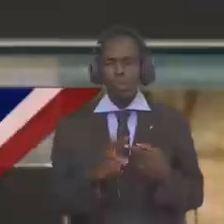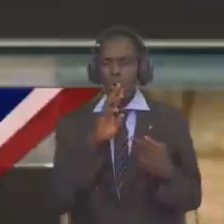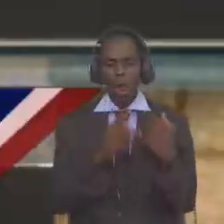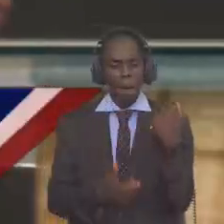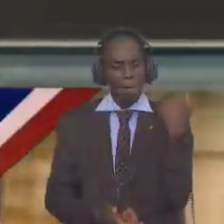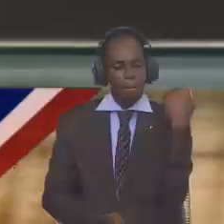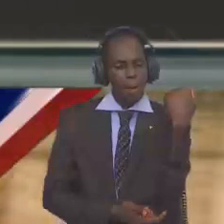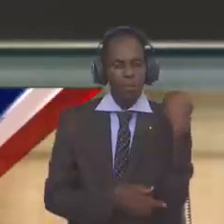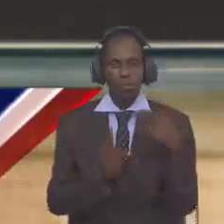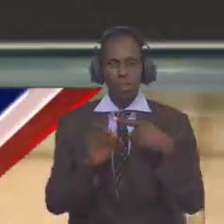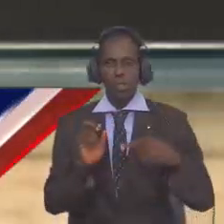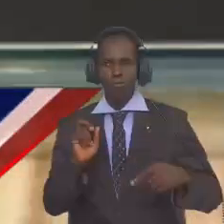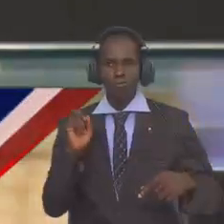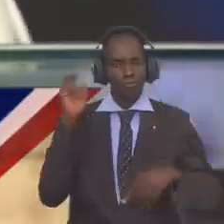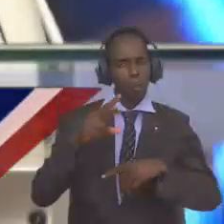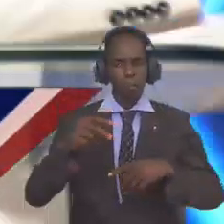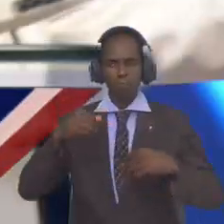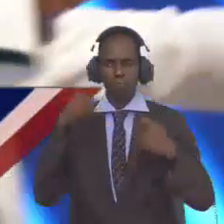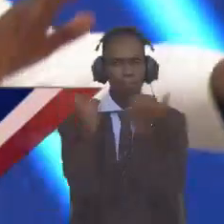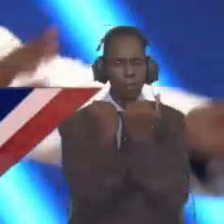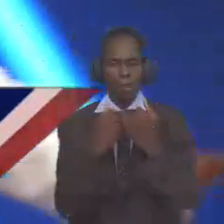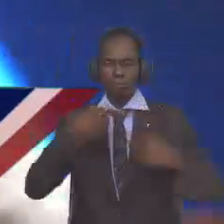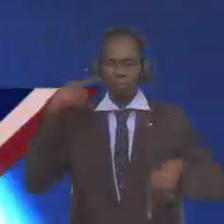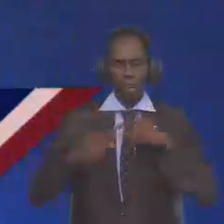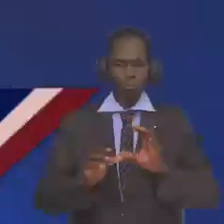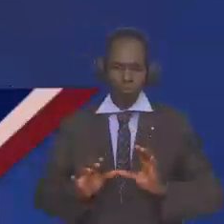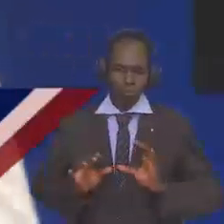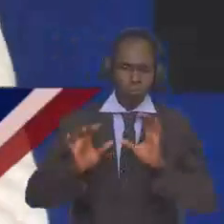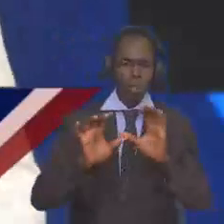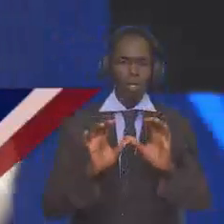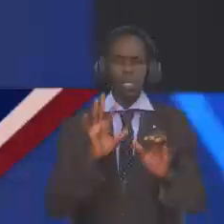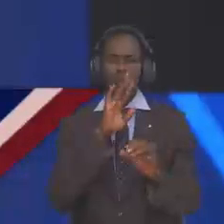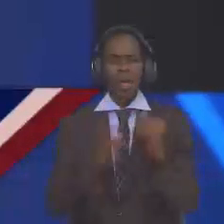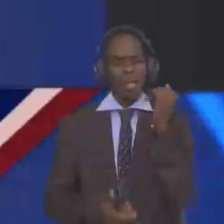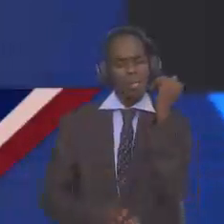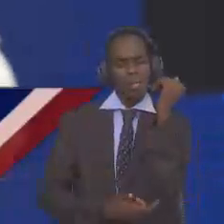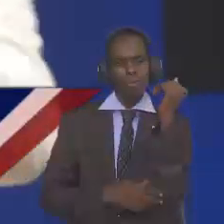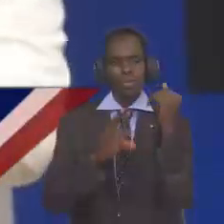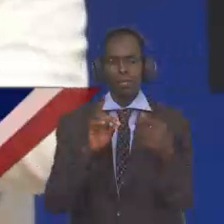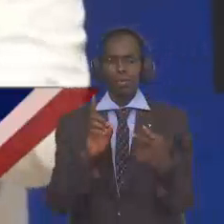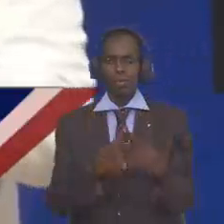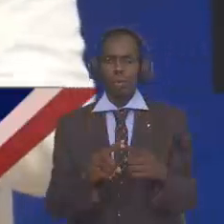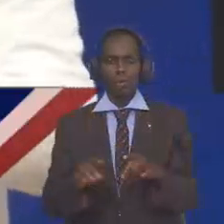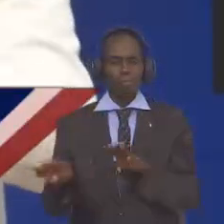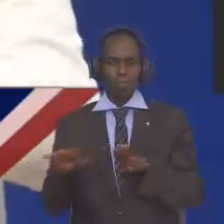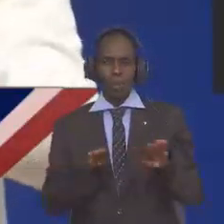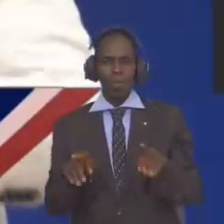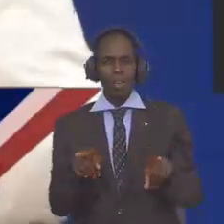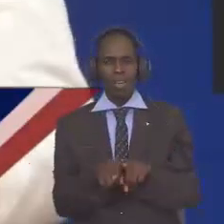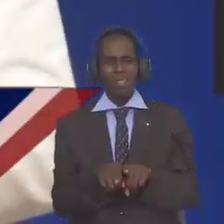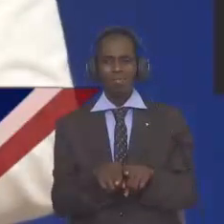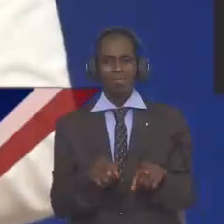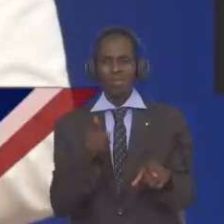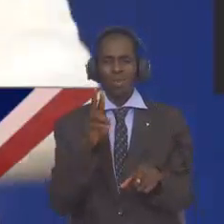to jump on them and beat them and push them away, and you are tempted to act like you are not, you